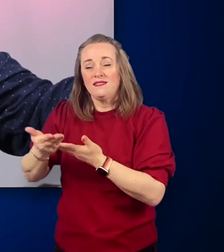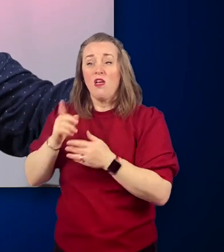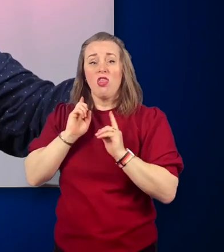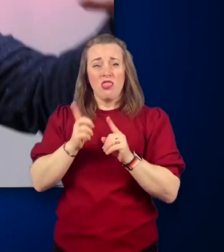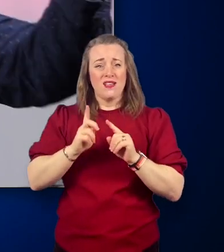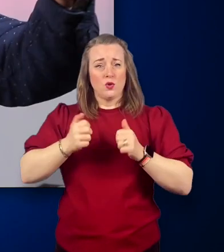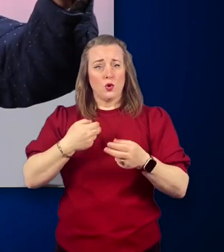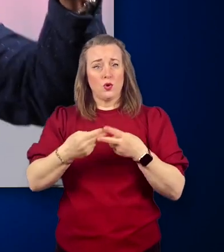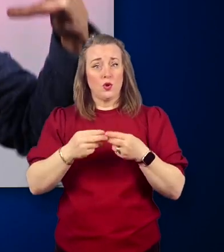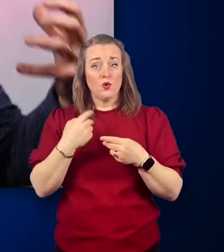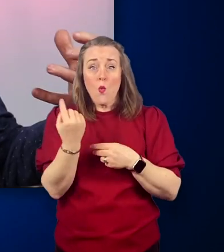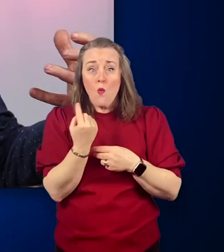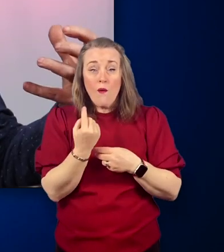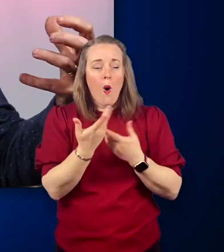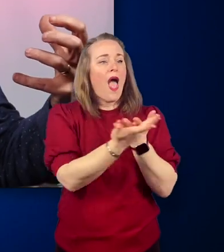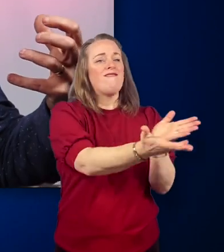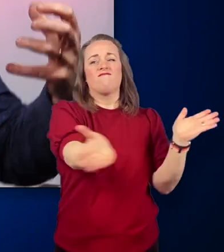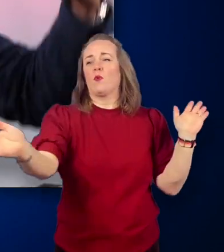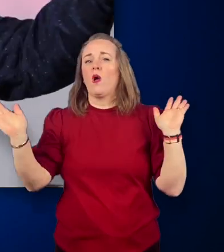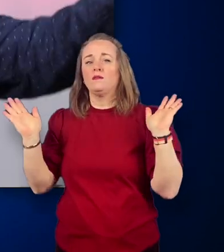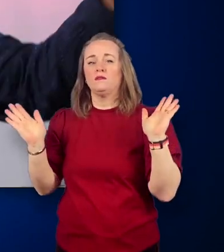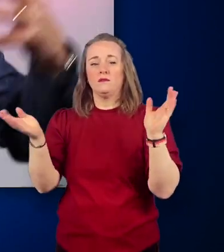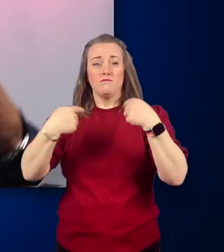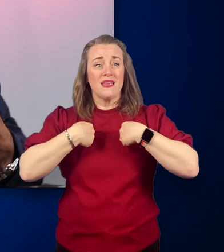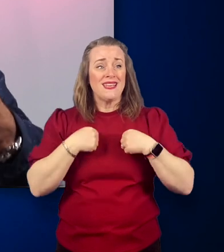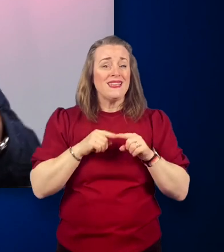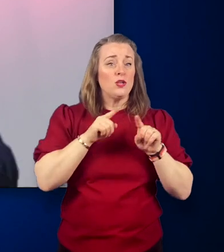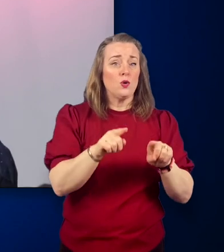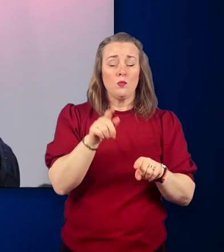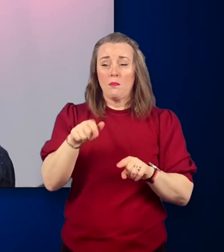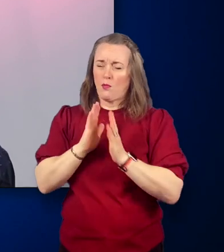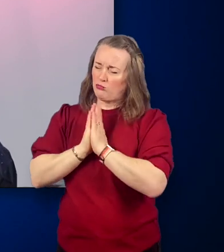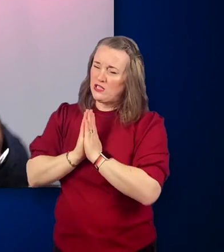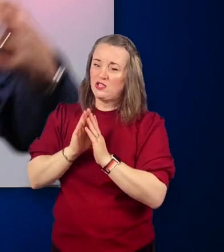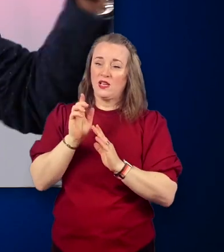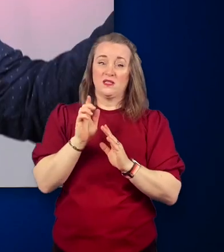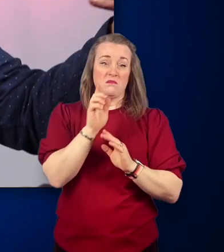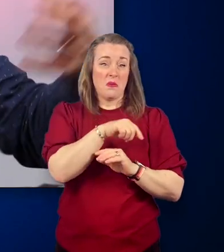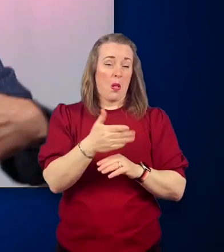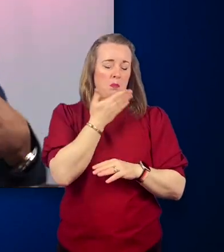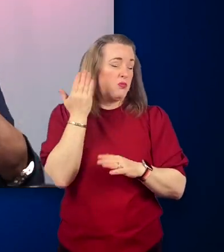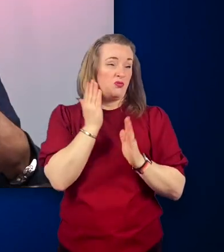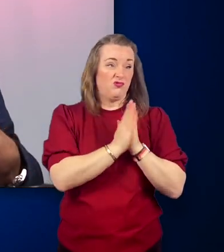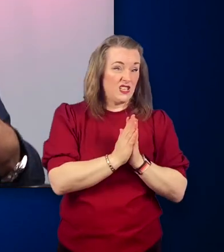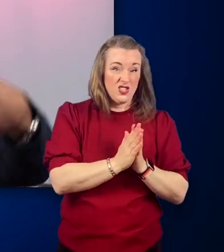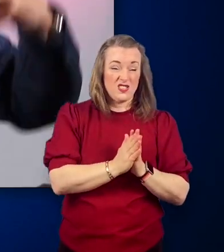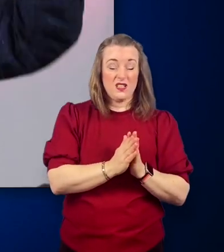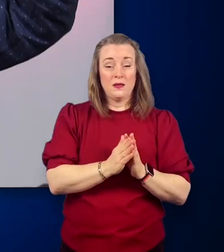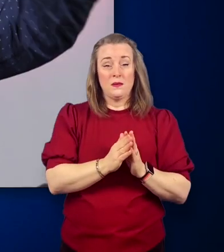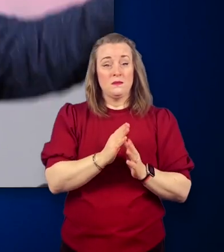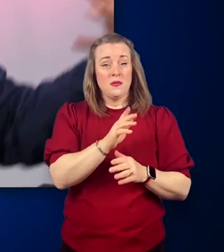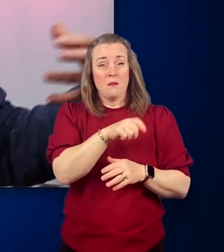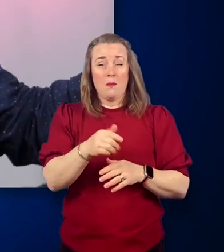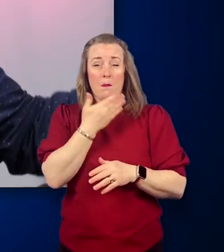everyone. It's for you. It's for me. It's for the religious, the non-religious, the orphan, the rich,